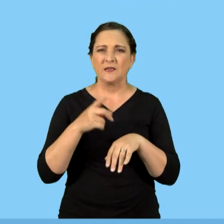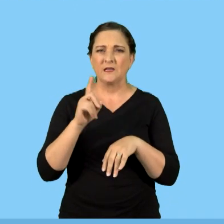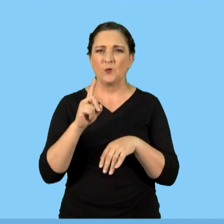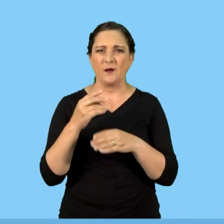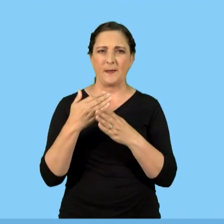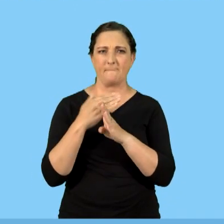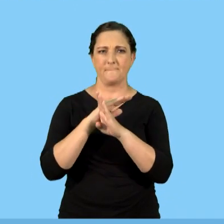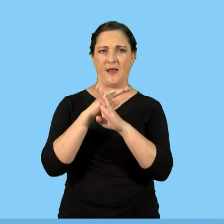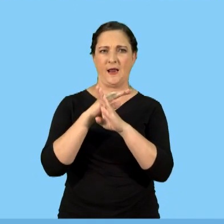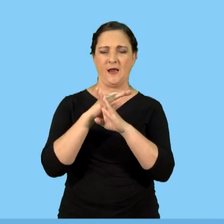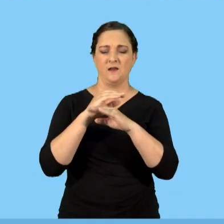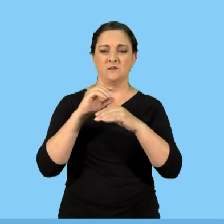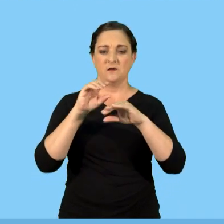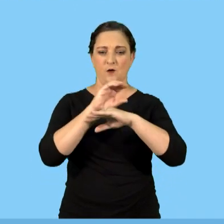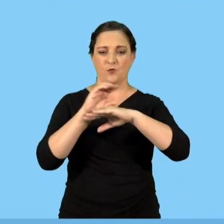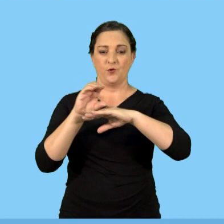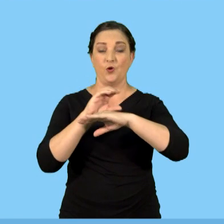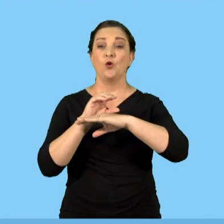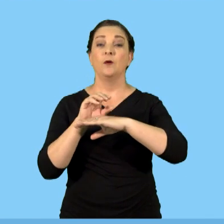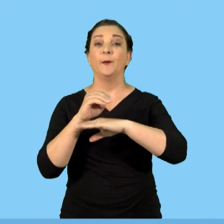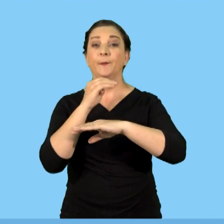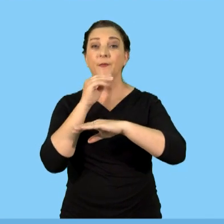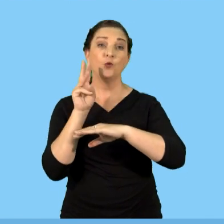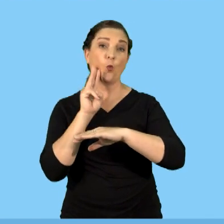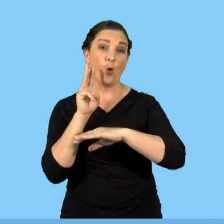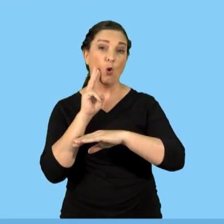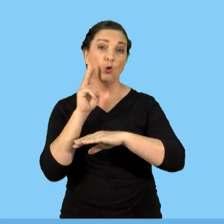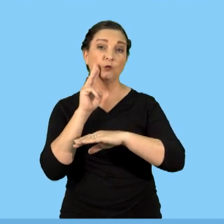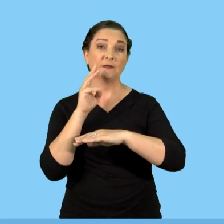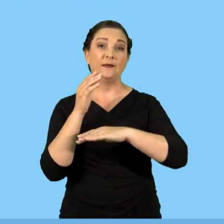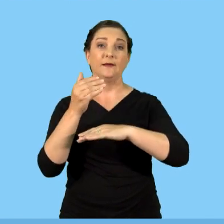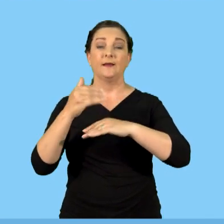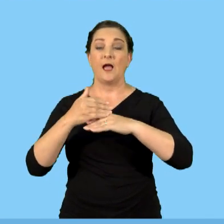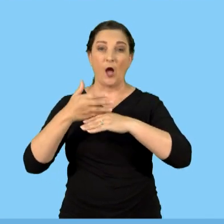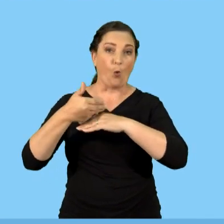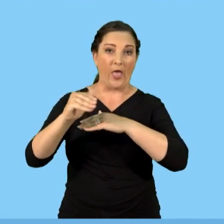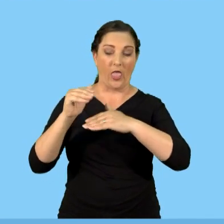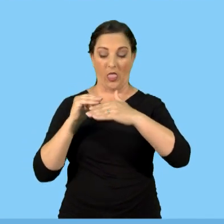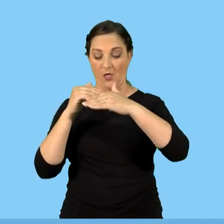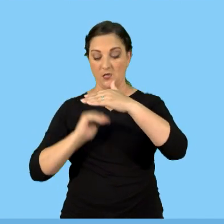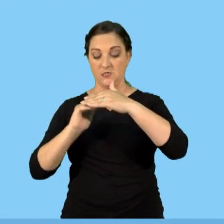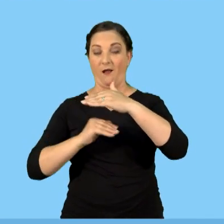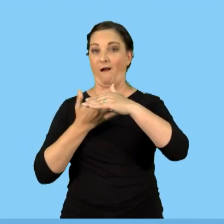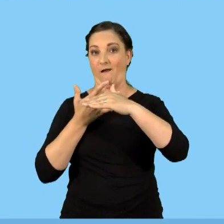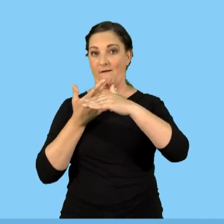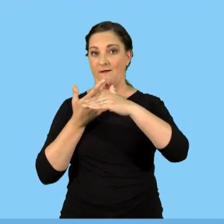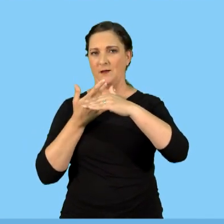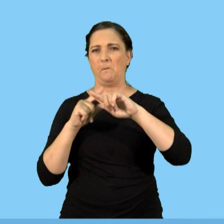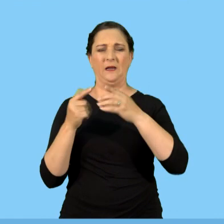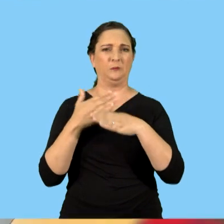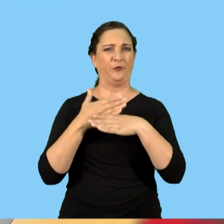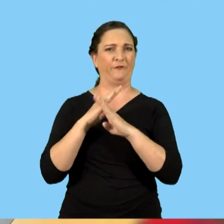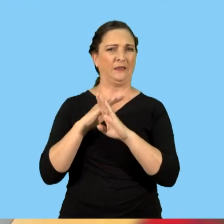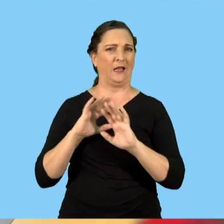involve creating a barrier to keep oxygen and water away from the surface of the iron. So, for us to be